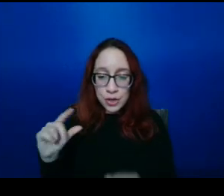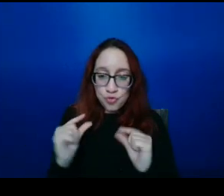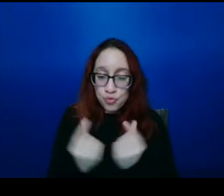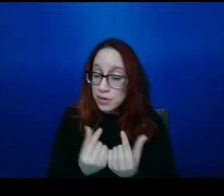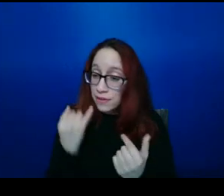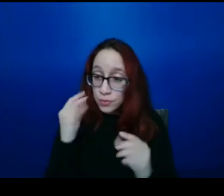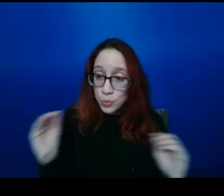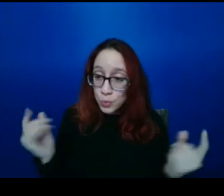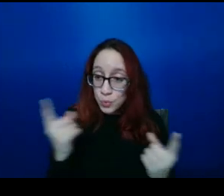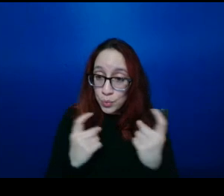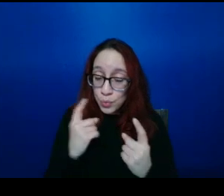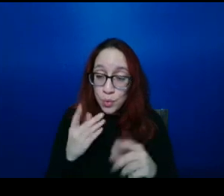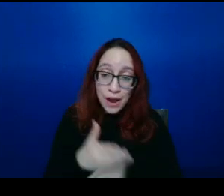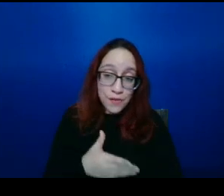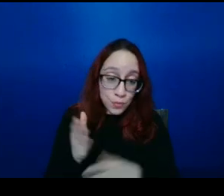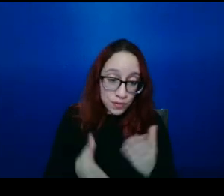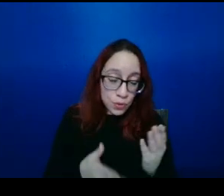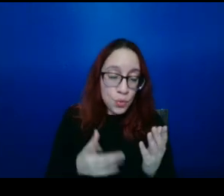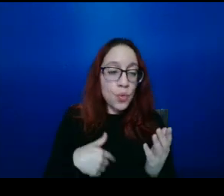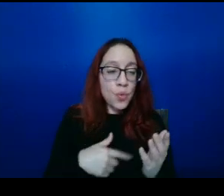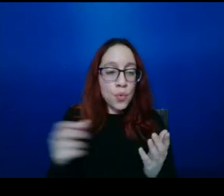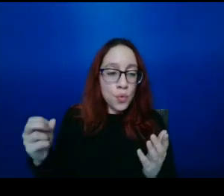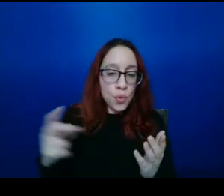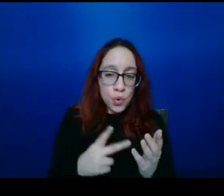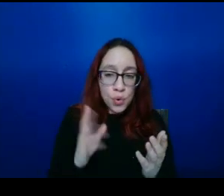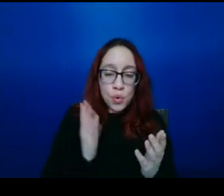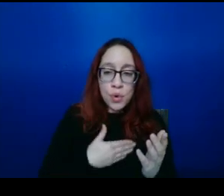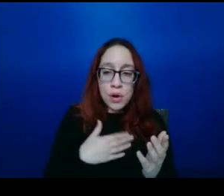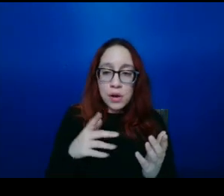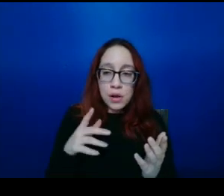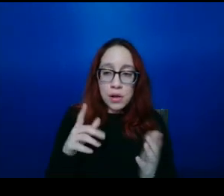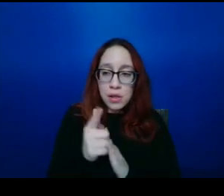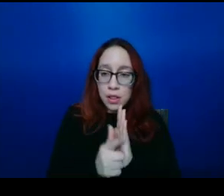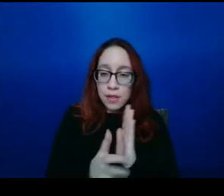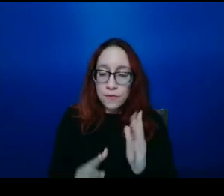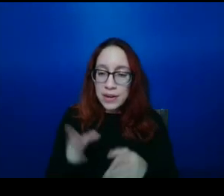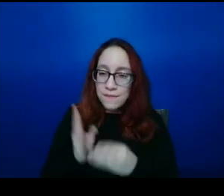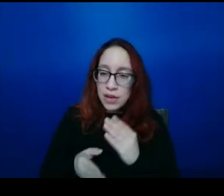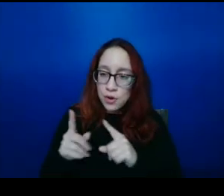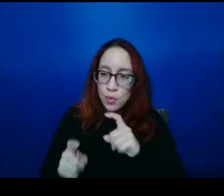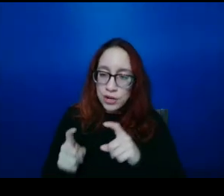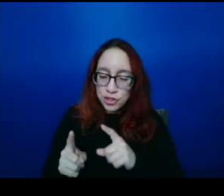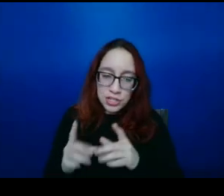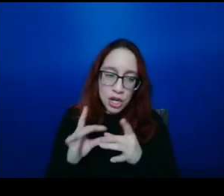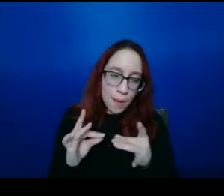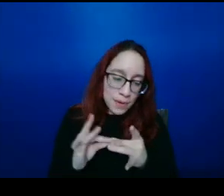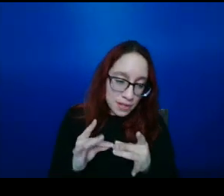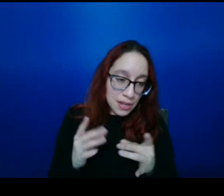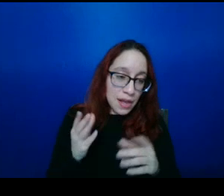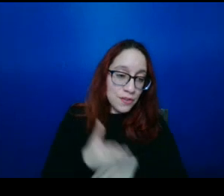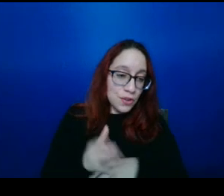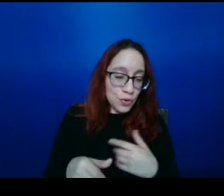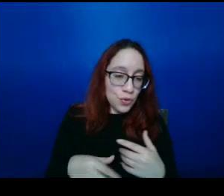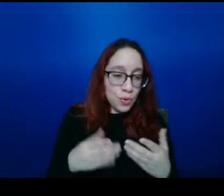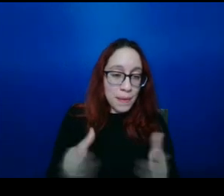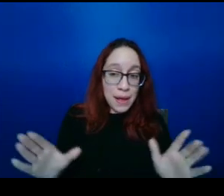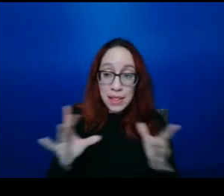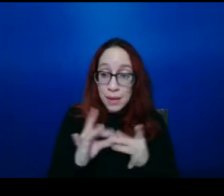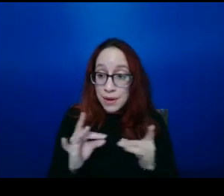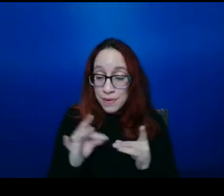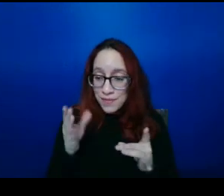are no questions, or after we've concluded, we'll go back to our attorneys for any final questions or comments. After that, we'll go to public comment